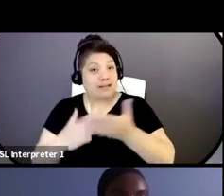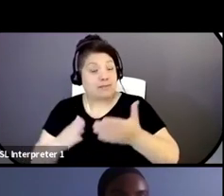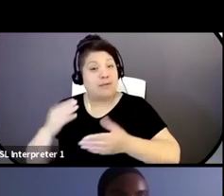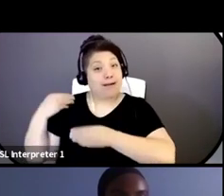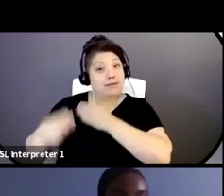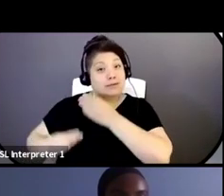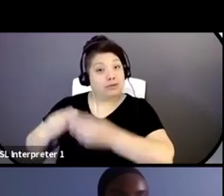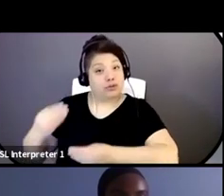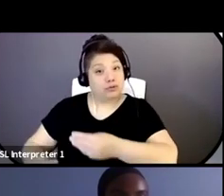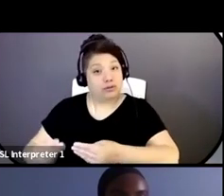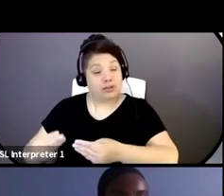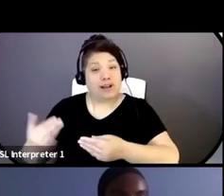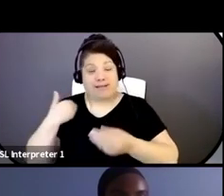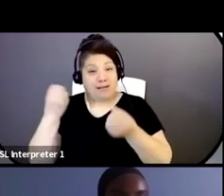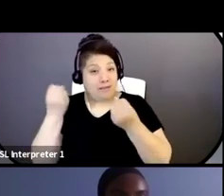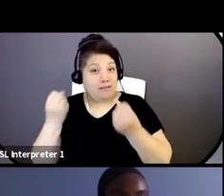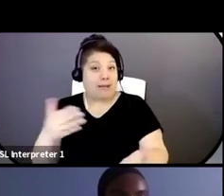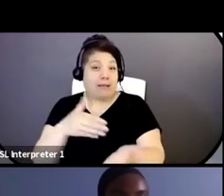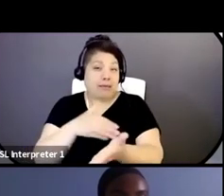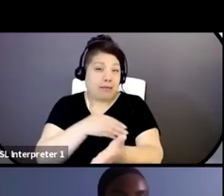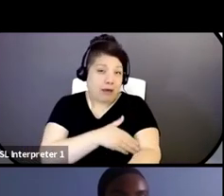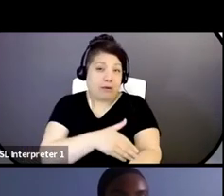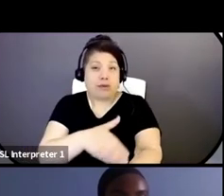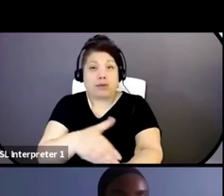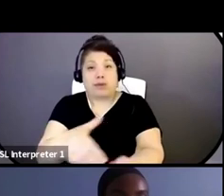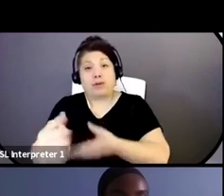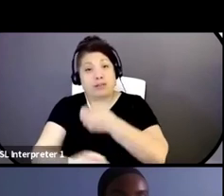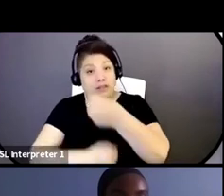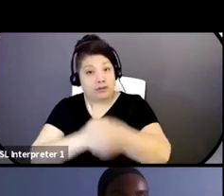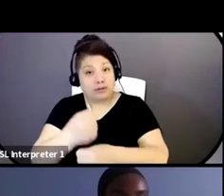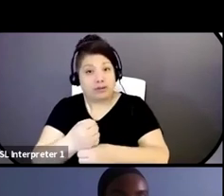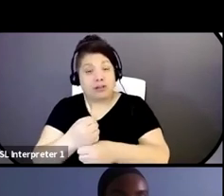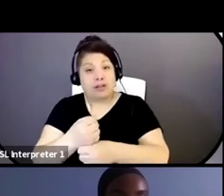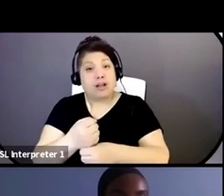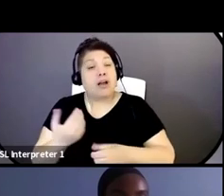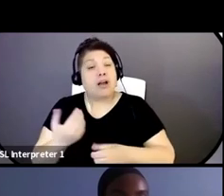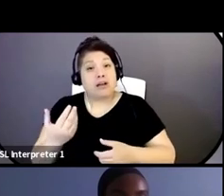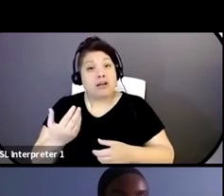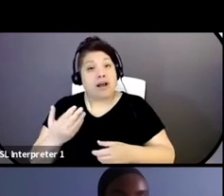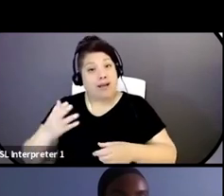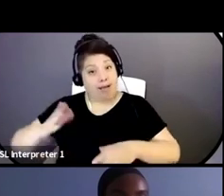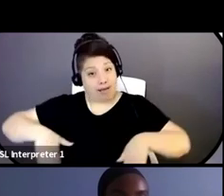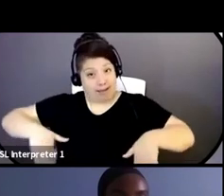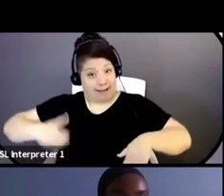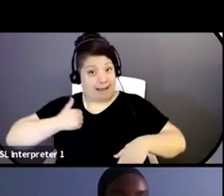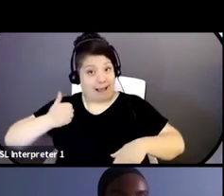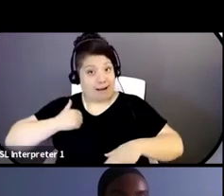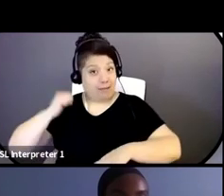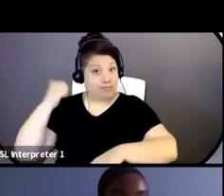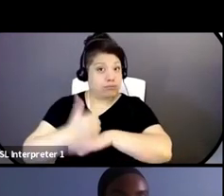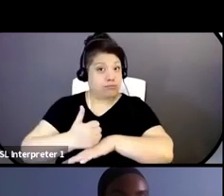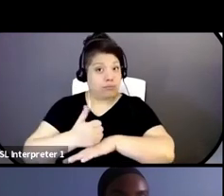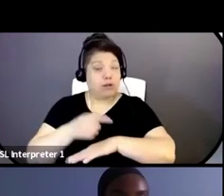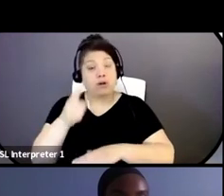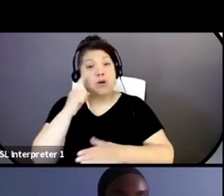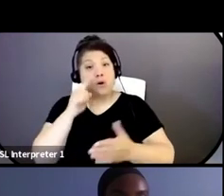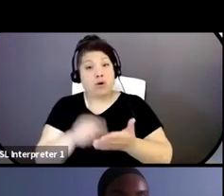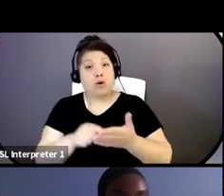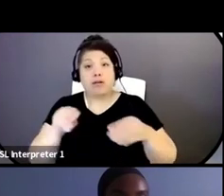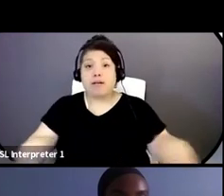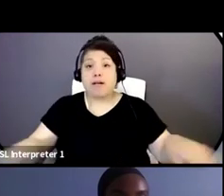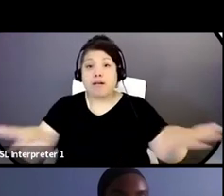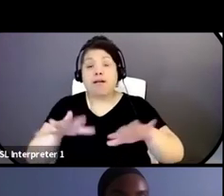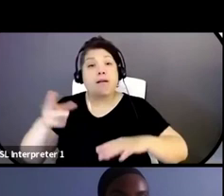for like thousands and thousands of years before Canada. Like, if you look at the history of this territory that